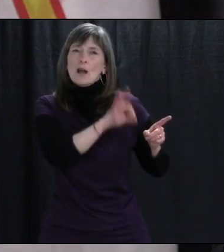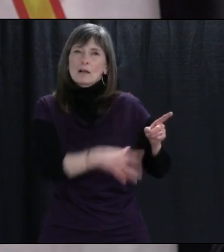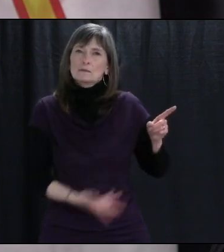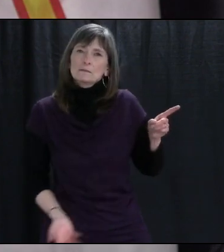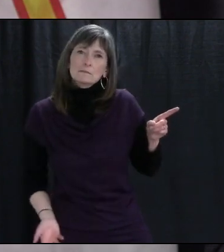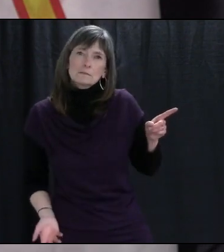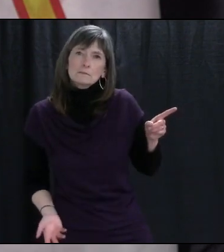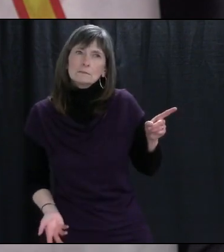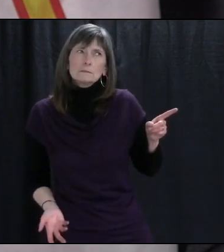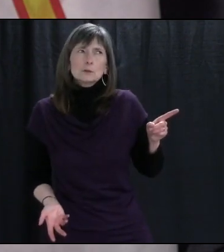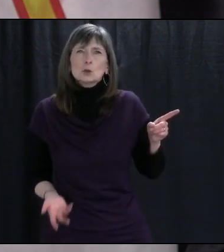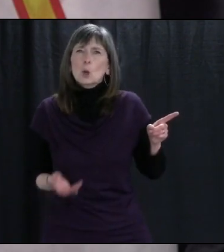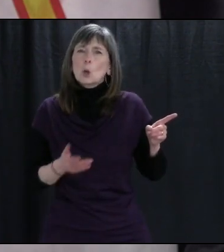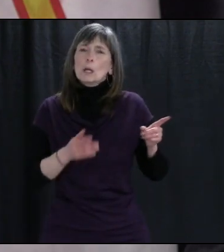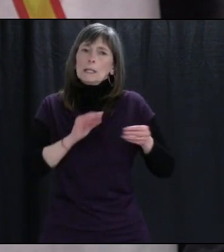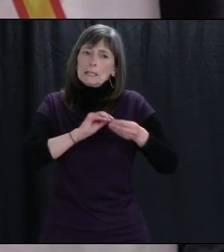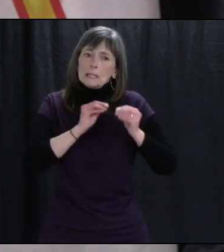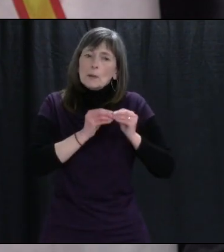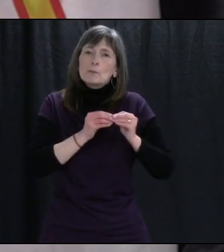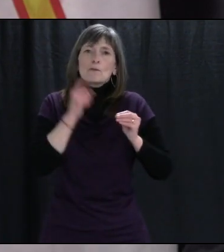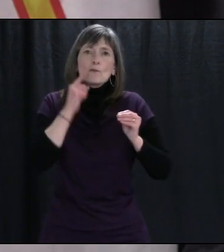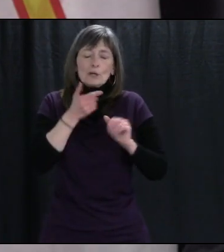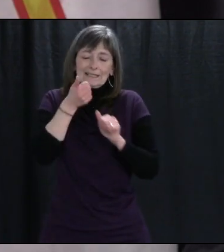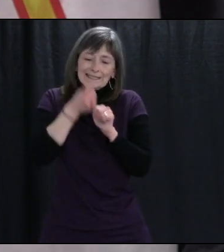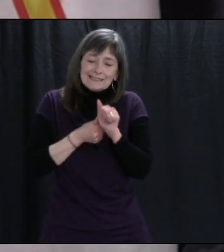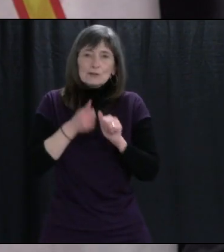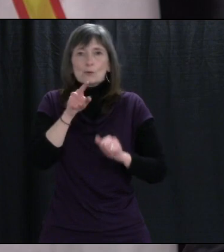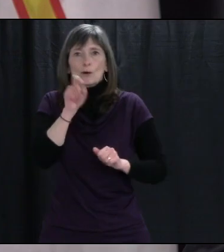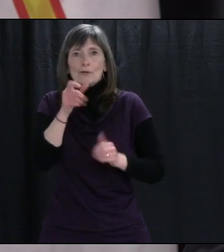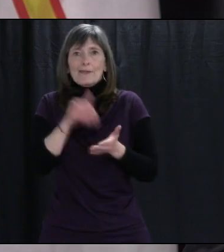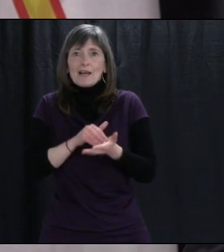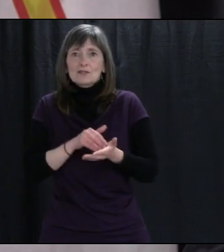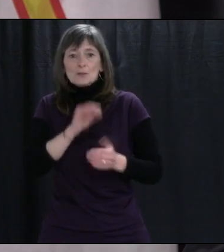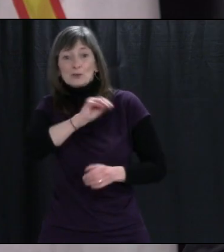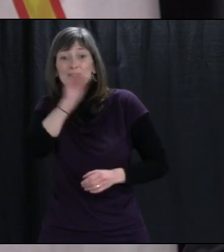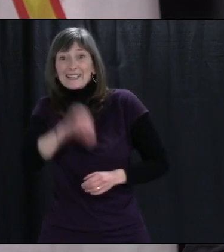So people need not, they can be relieved in saying that when you need testing,